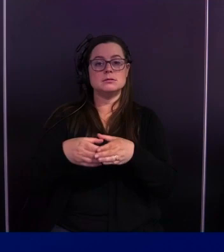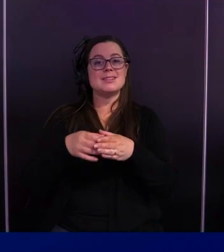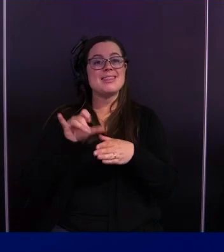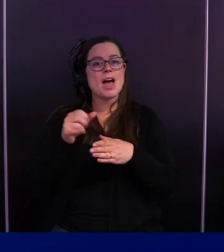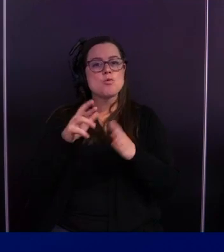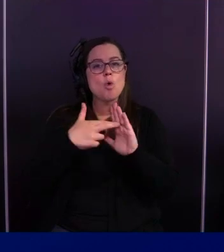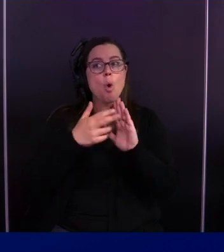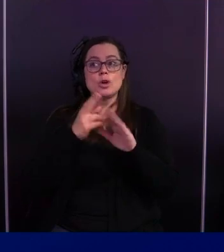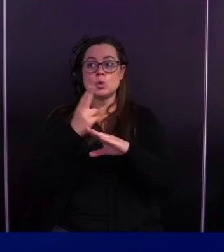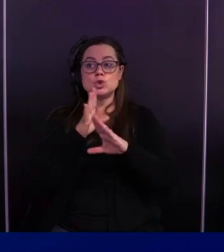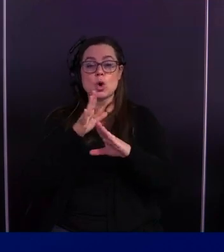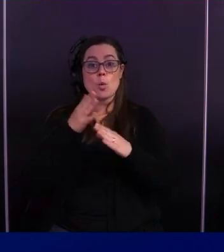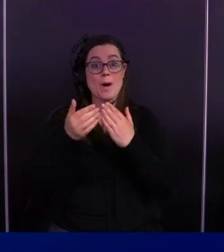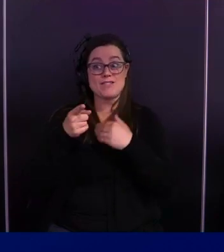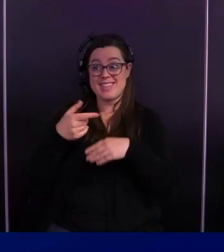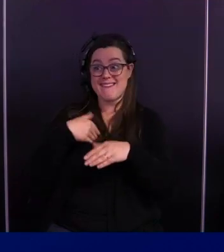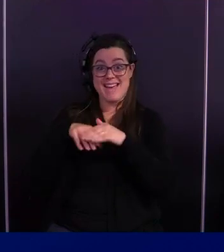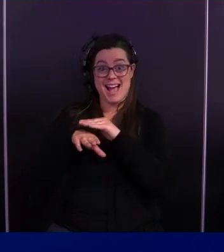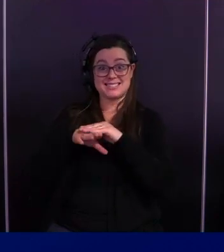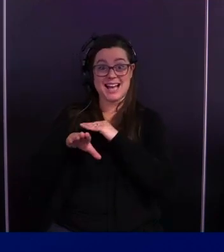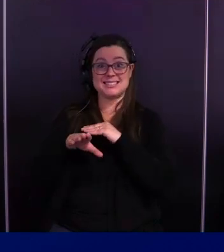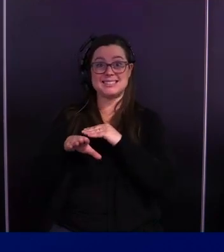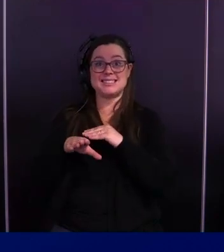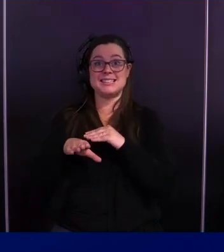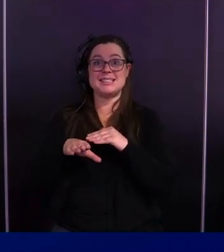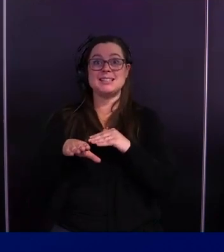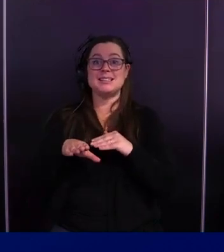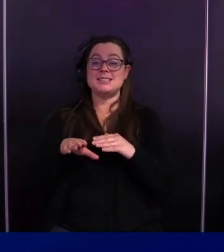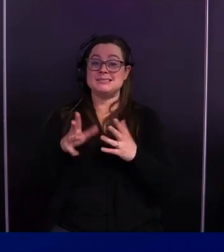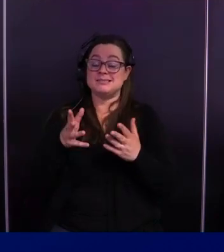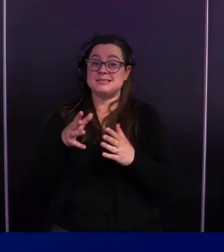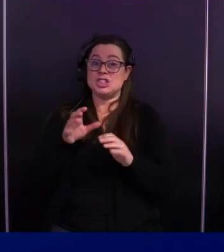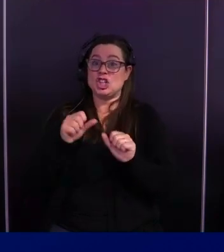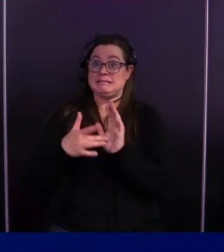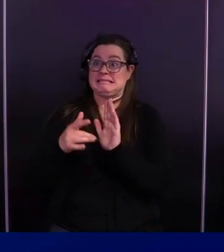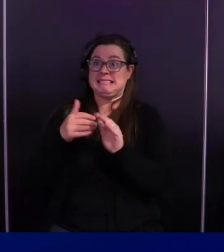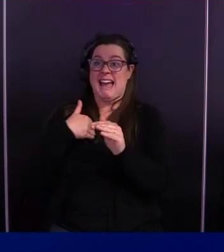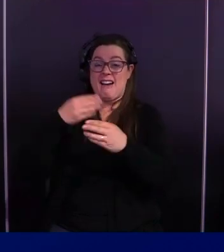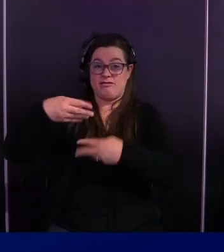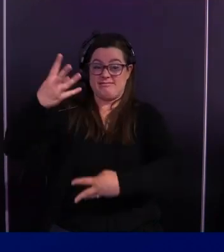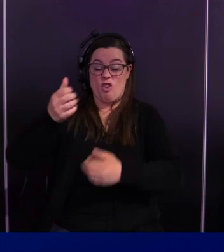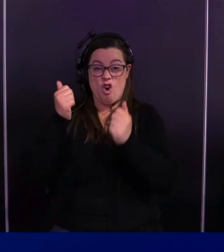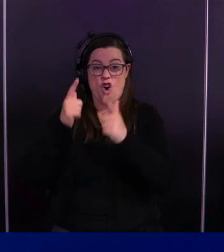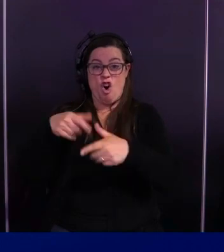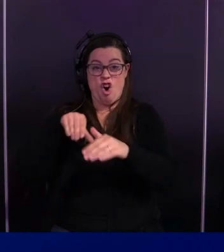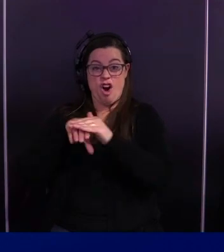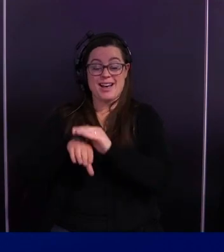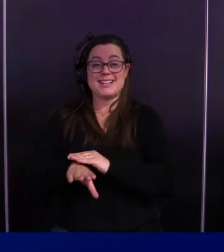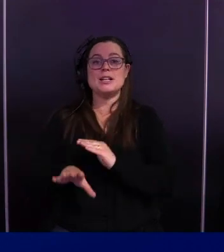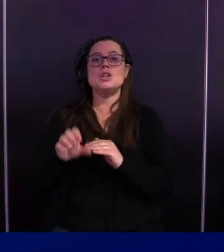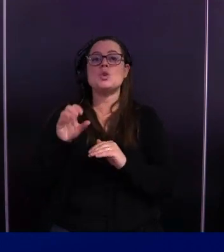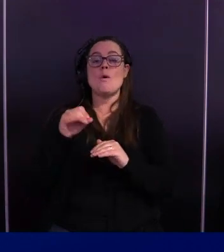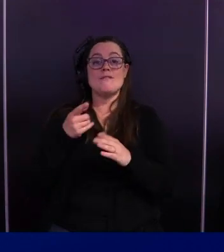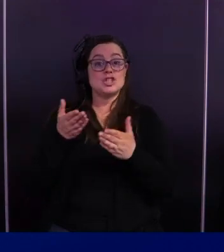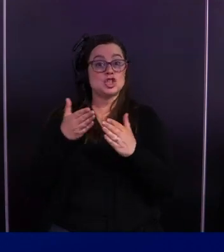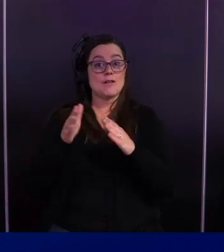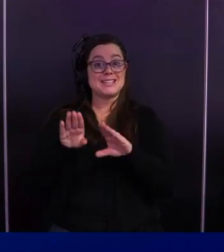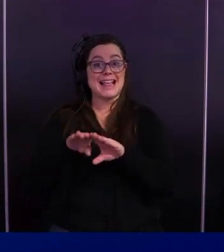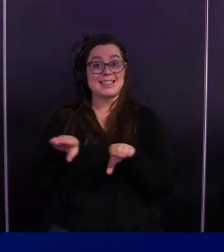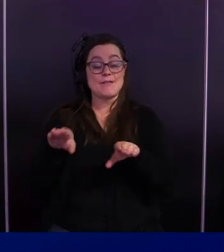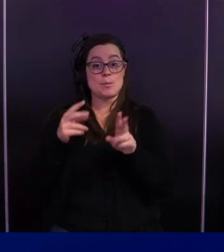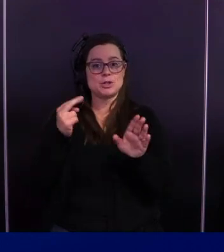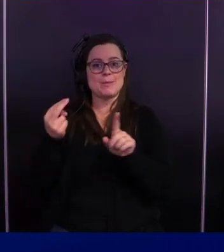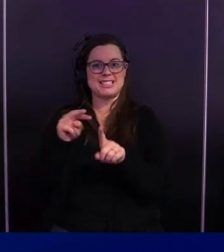or user has access to, it can have it all. So there's kind of no segmentation from a service level perspective.